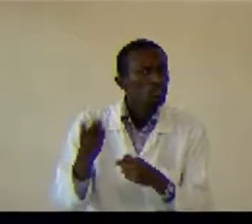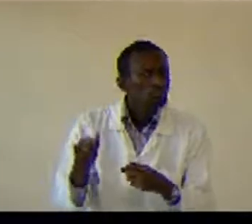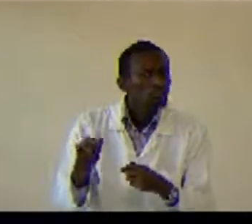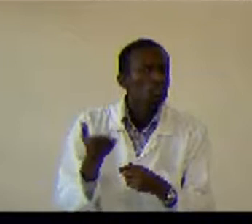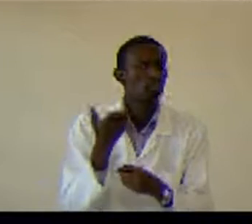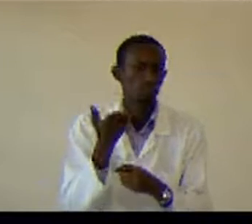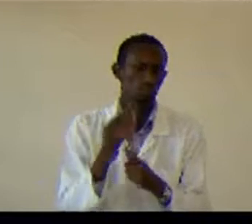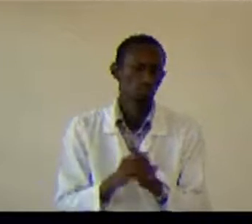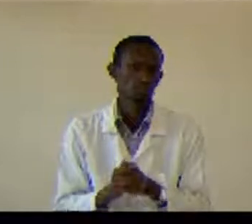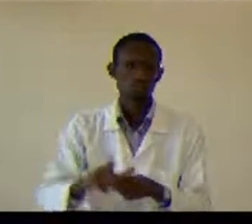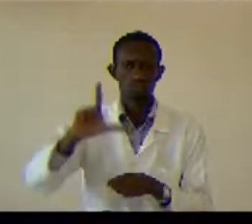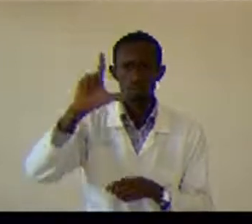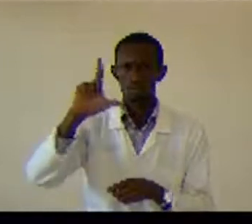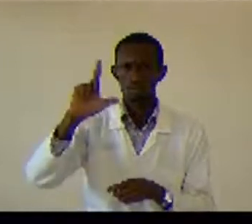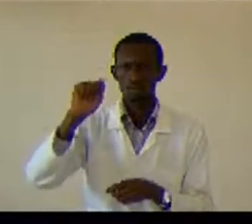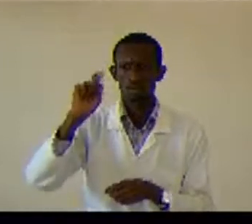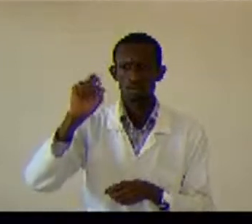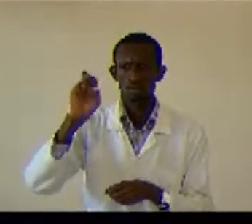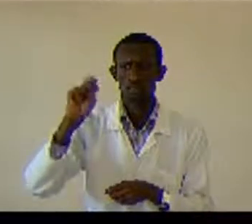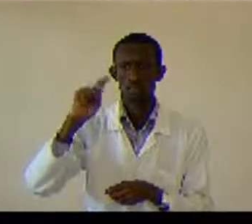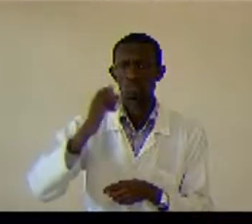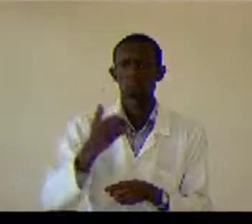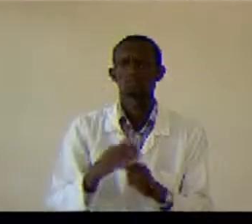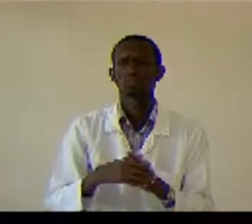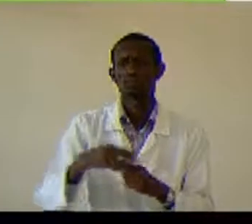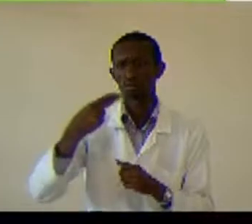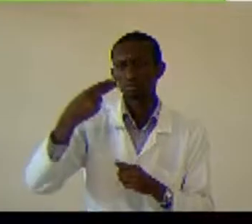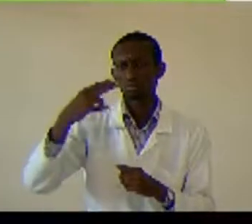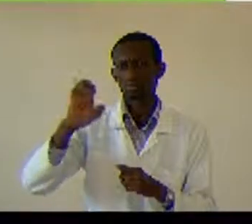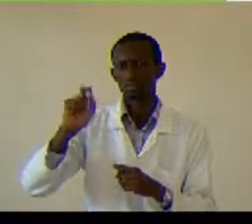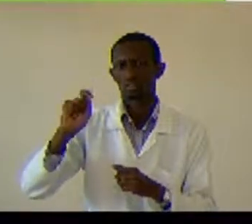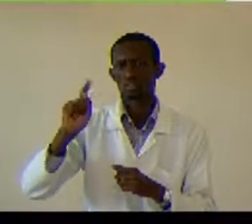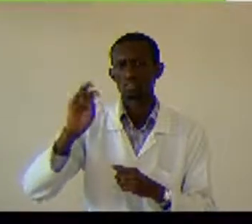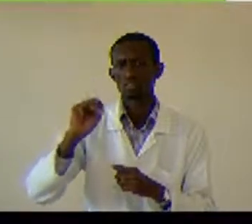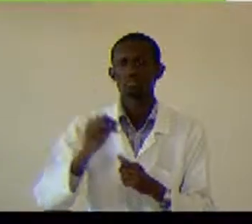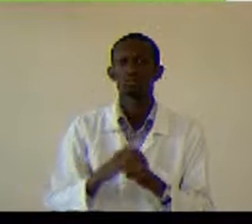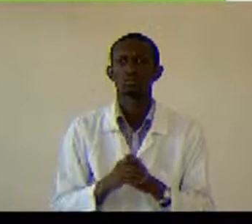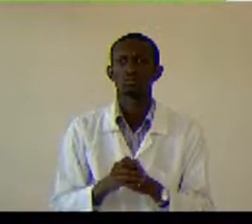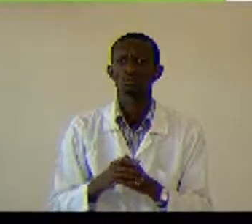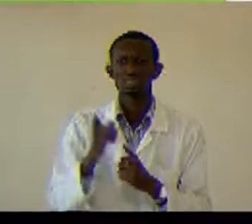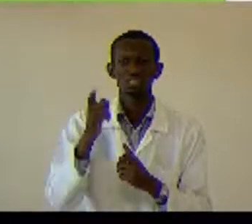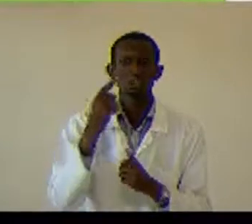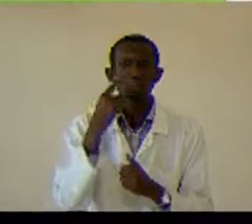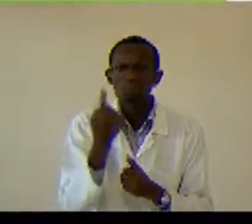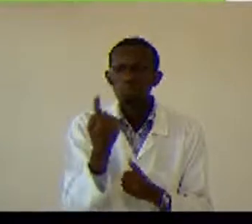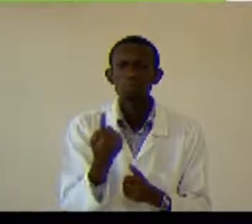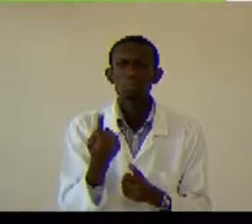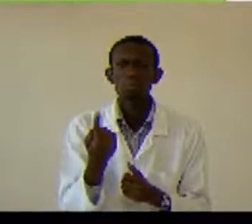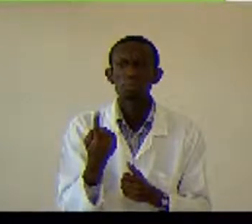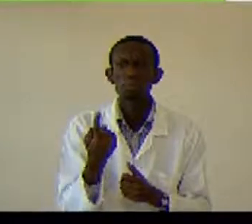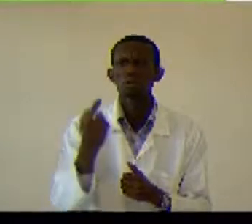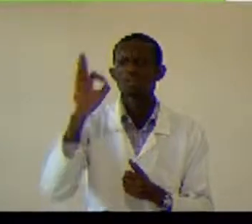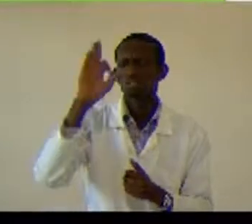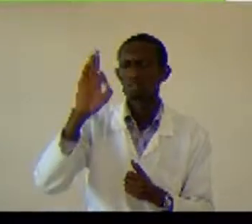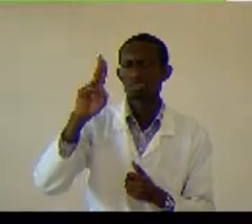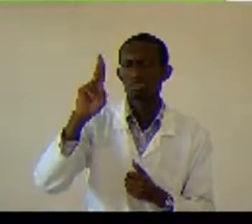So latent heat, specific latent heat of fusion. The only thing I'm seeing here is fusion. Because fusion means change of